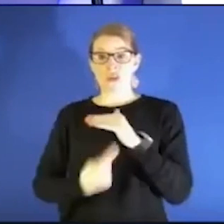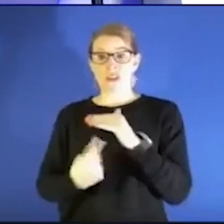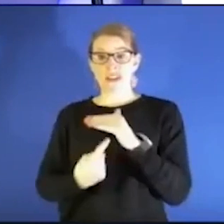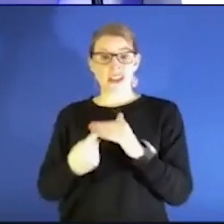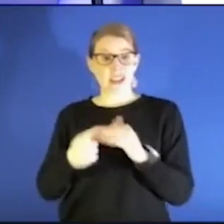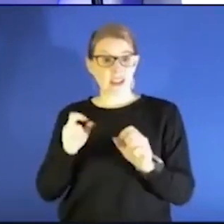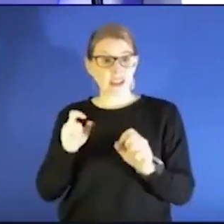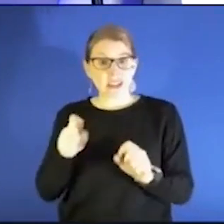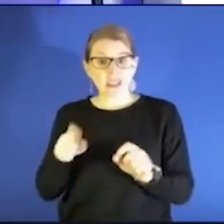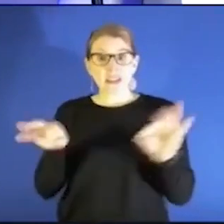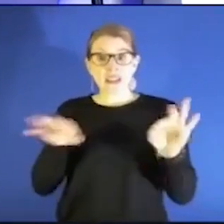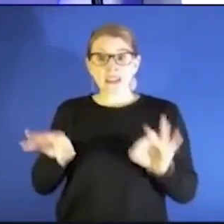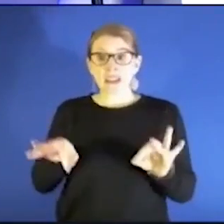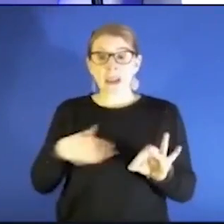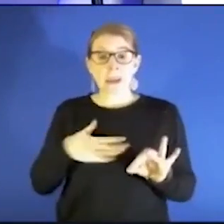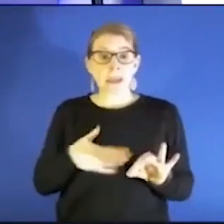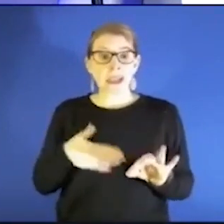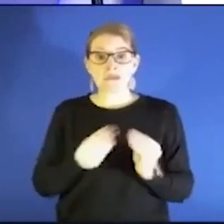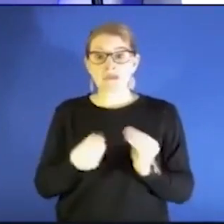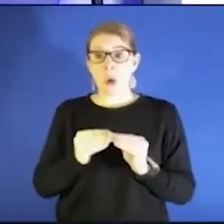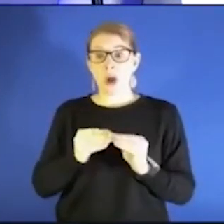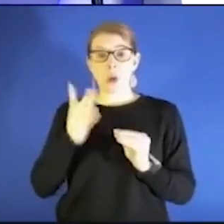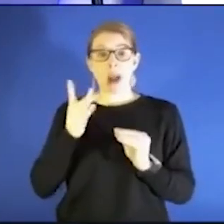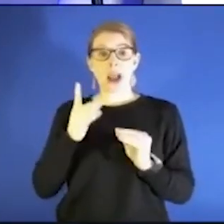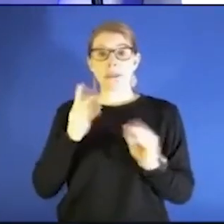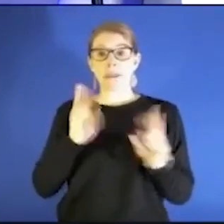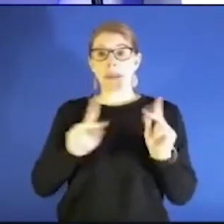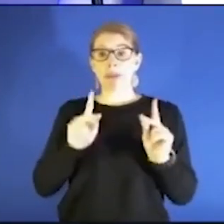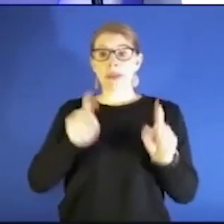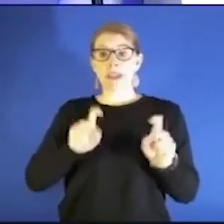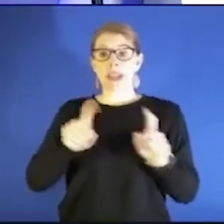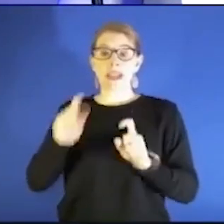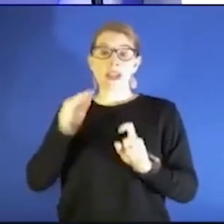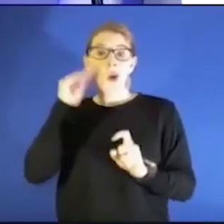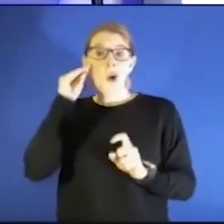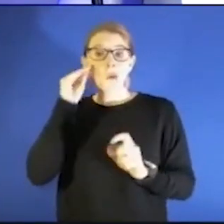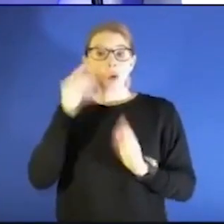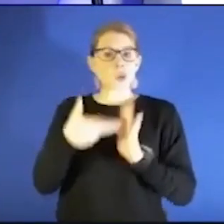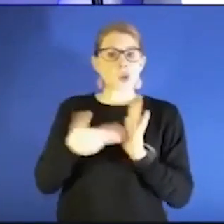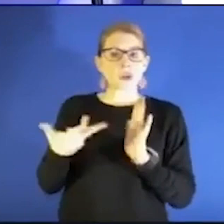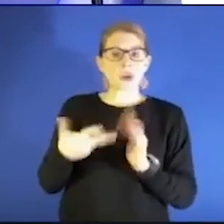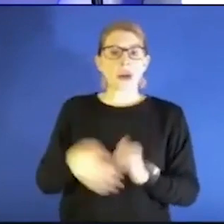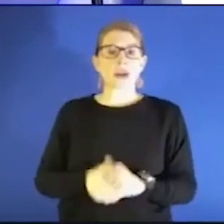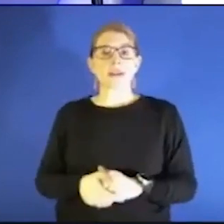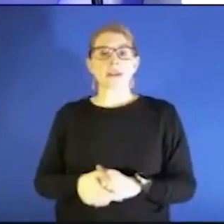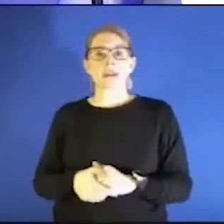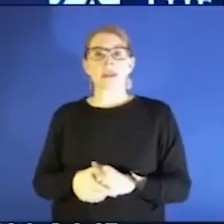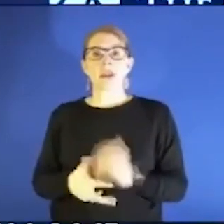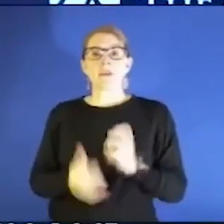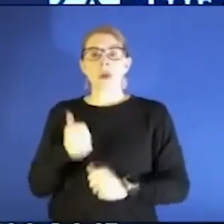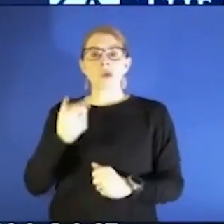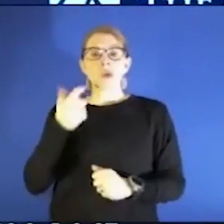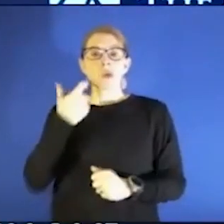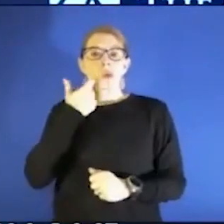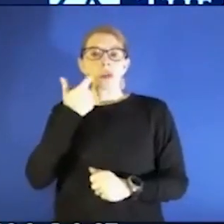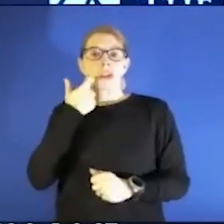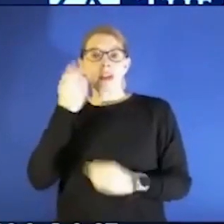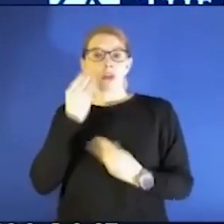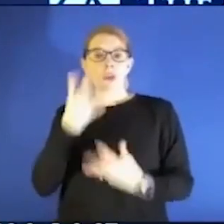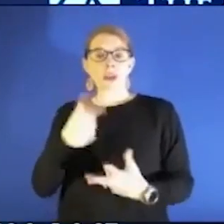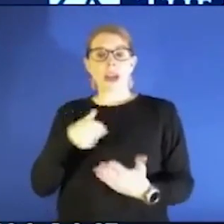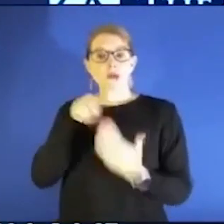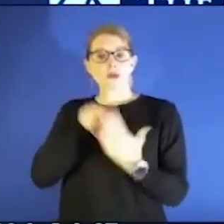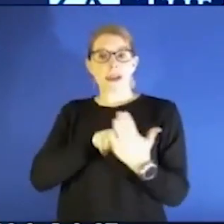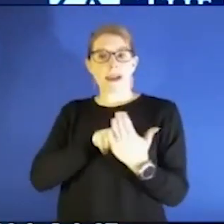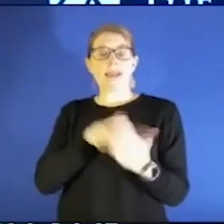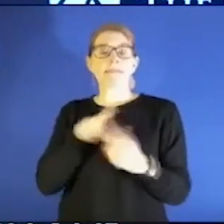that everyone's testing at home, what are the rules? So I think the most recent information that I've seen on this is that you don't it depends